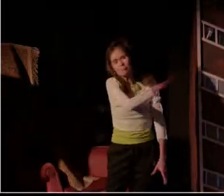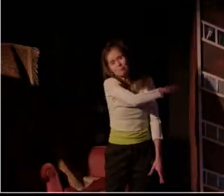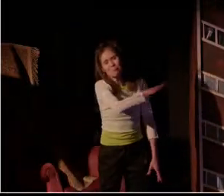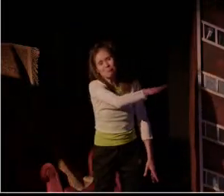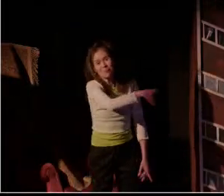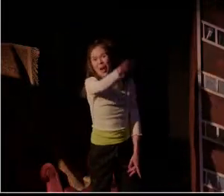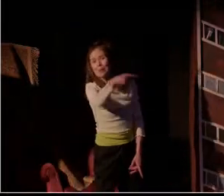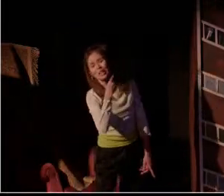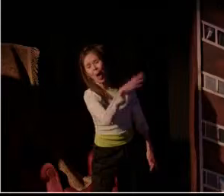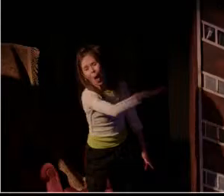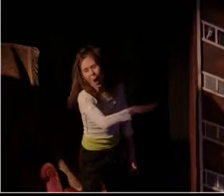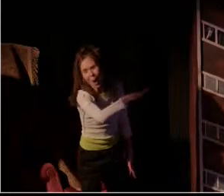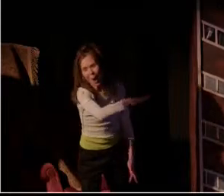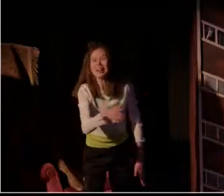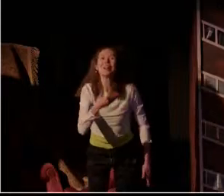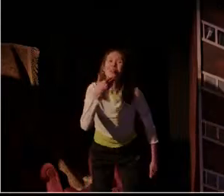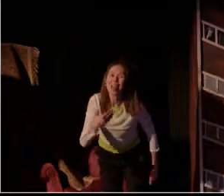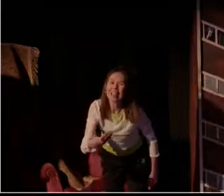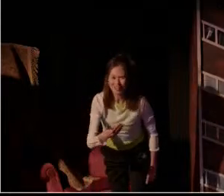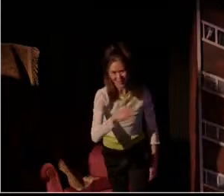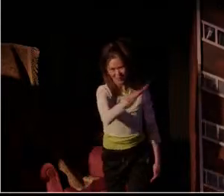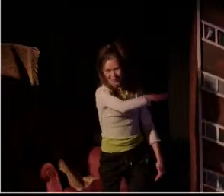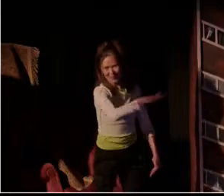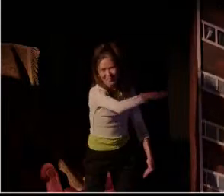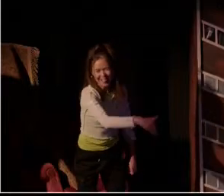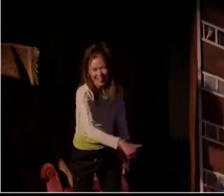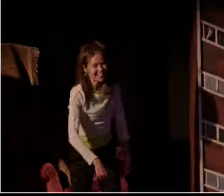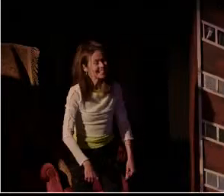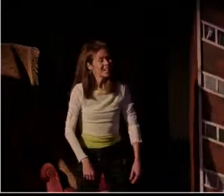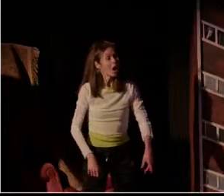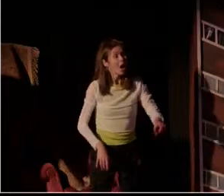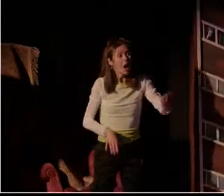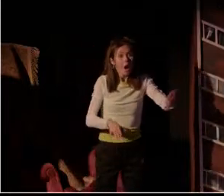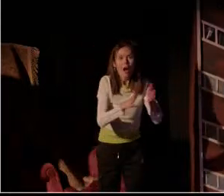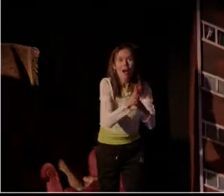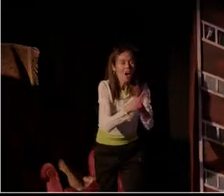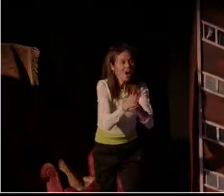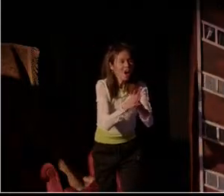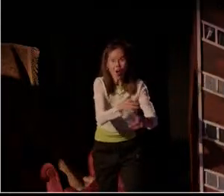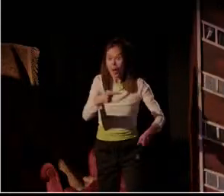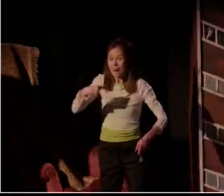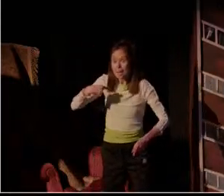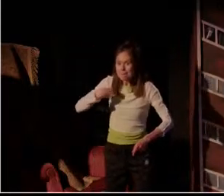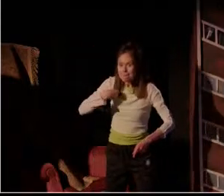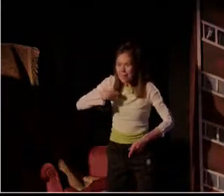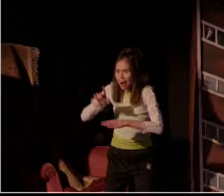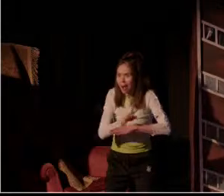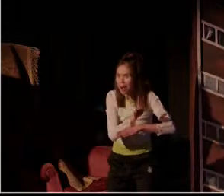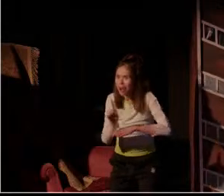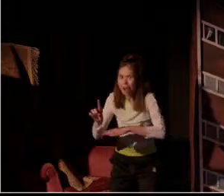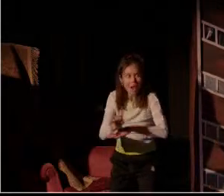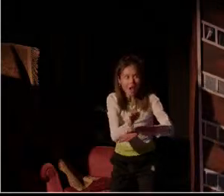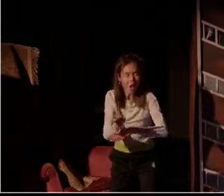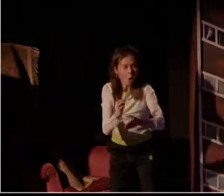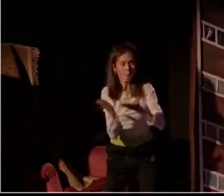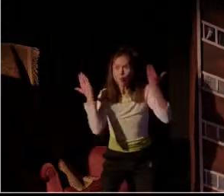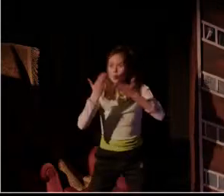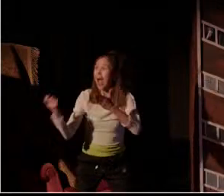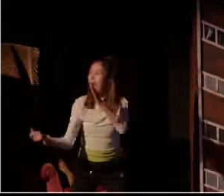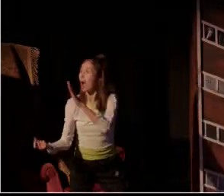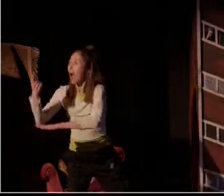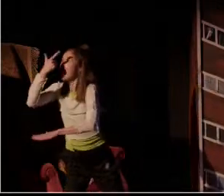Thank you. Should I mourn for that, my dear? The pale moon shines by night, and when I wander here and there, I usually go